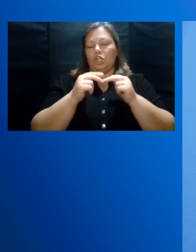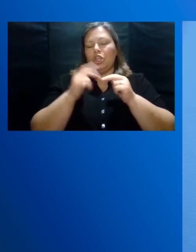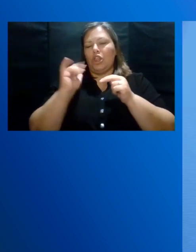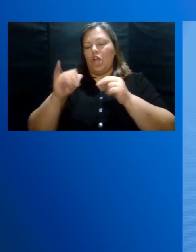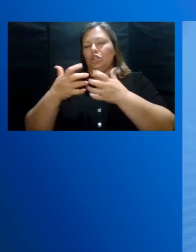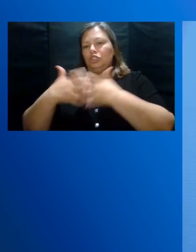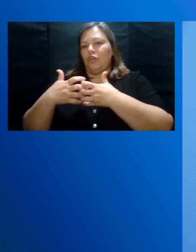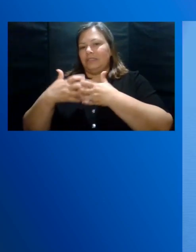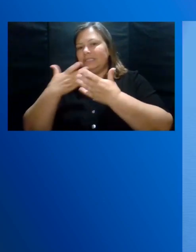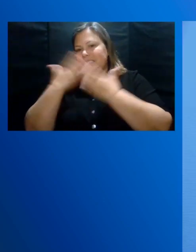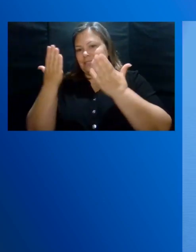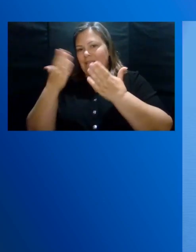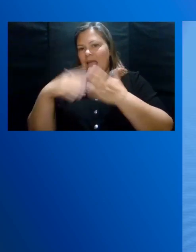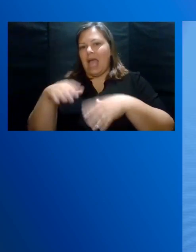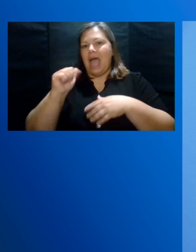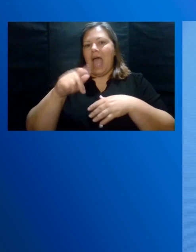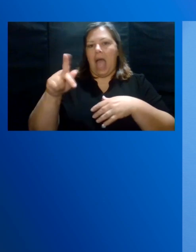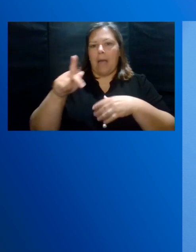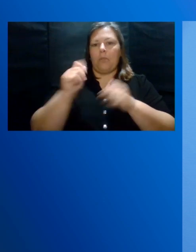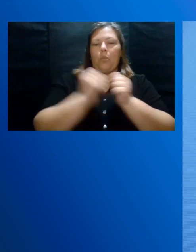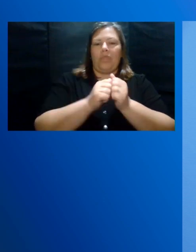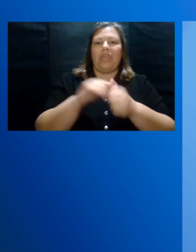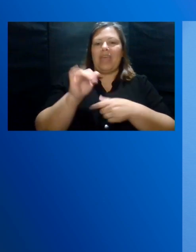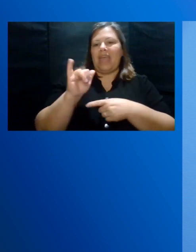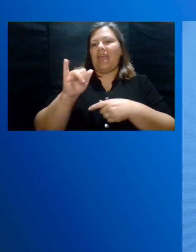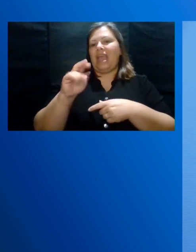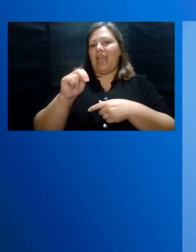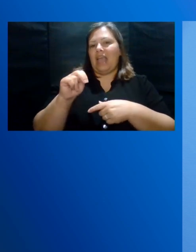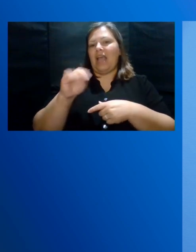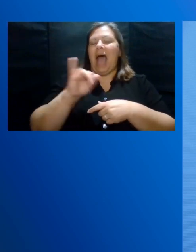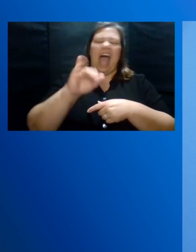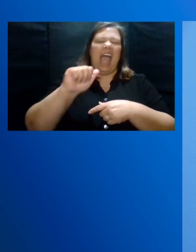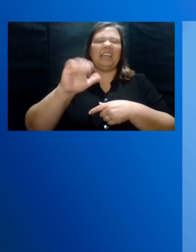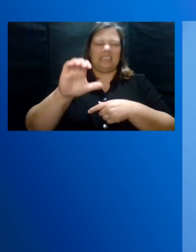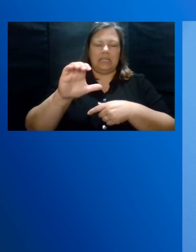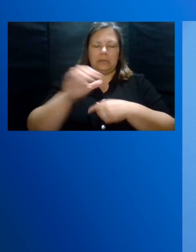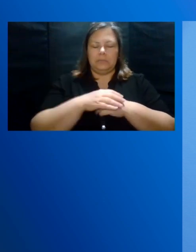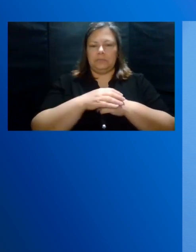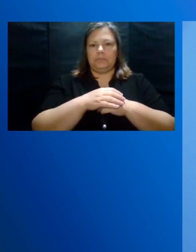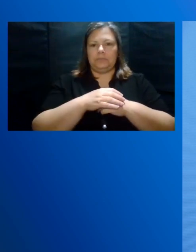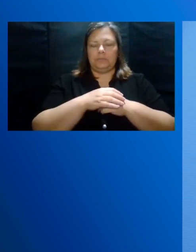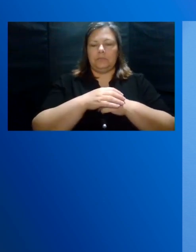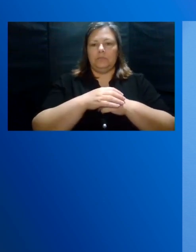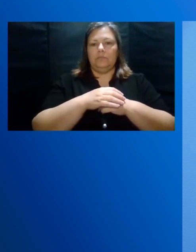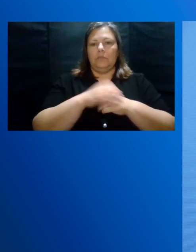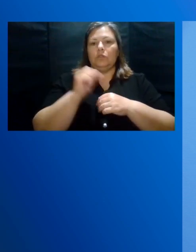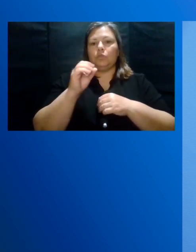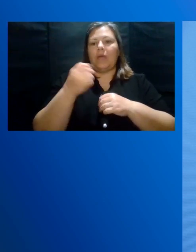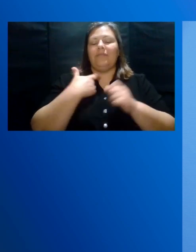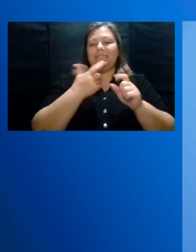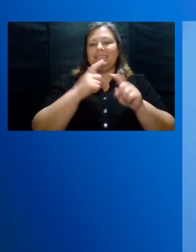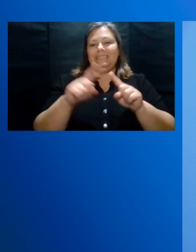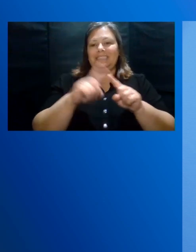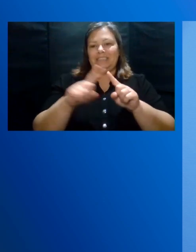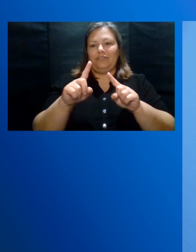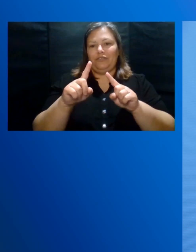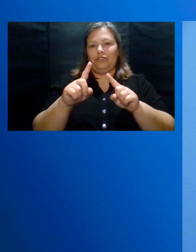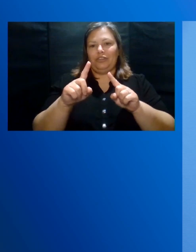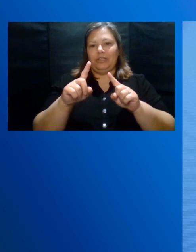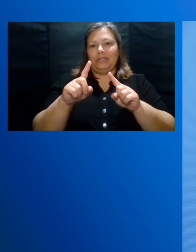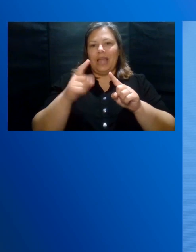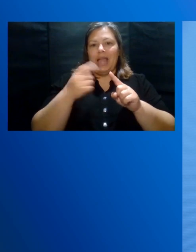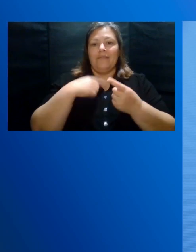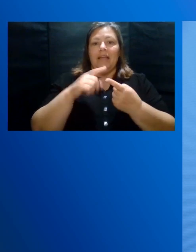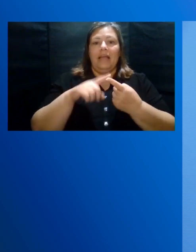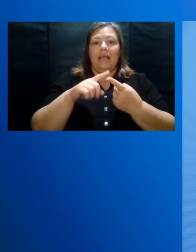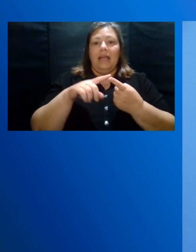with infrastructure as code, or what I call IAC. Now, right up front, I'll tell you there's several different ones. We have internally at